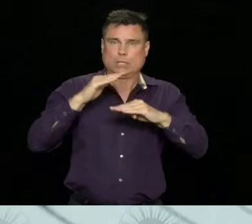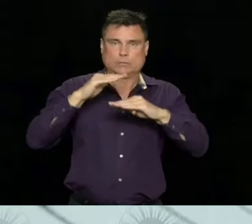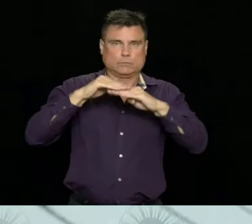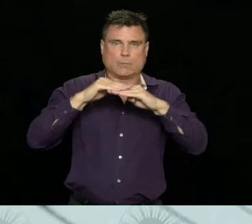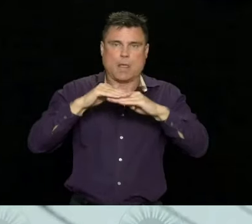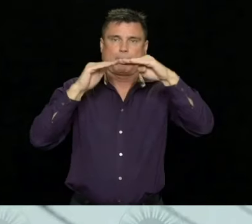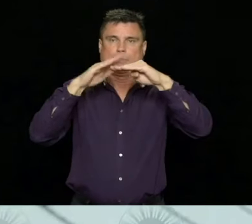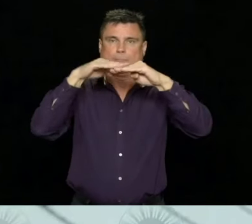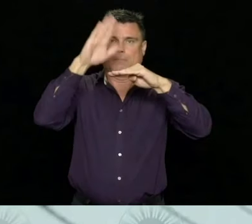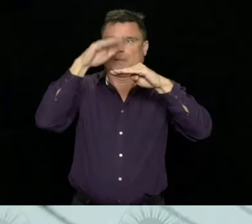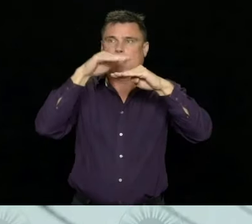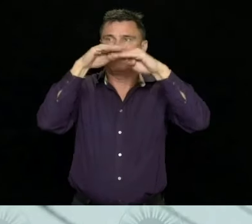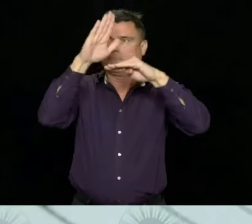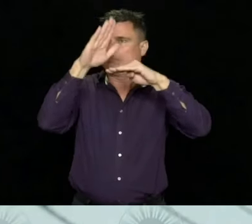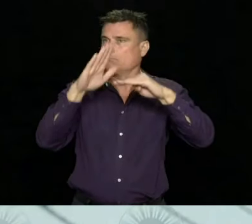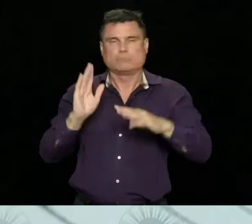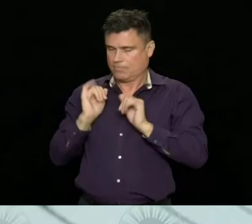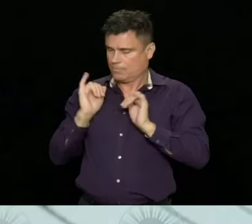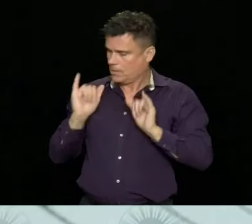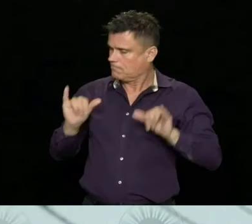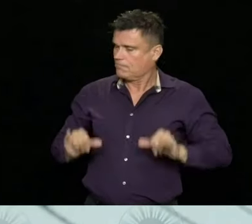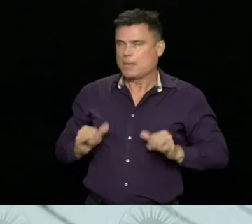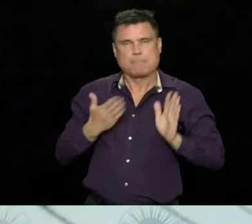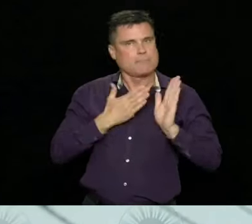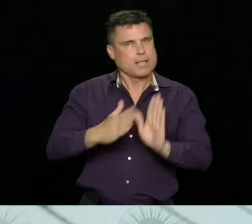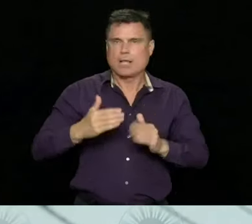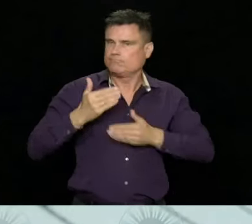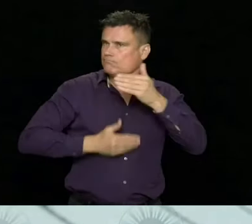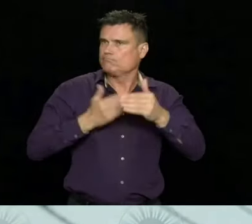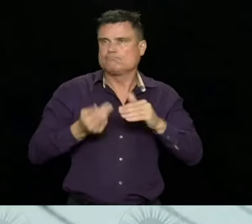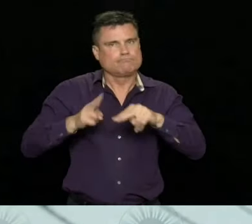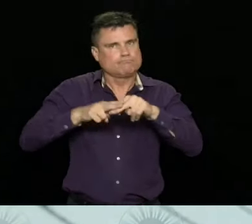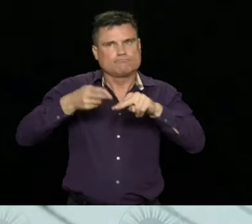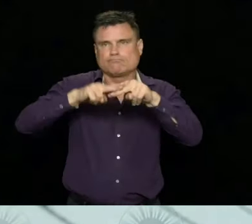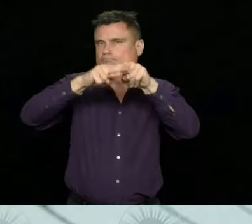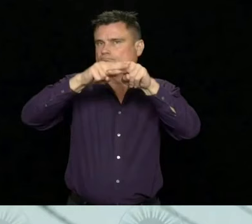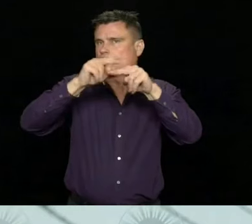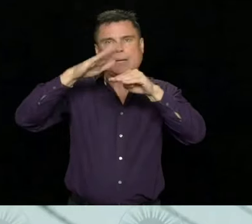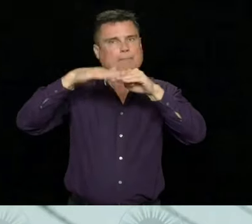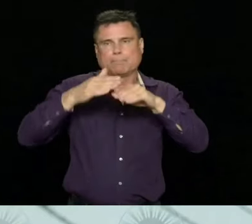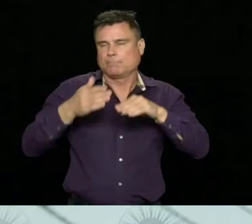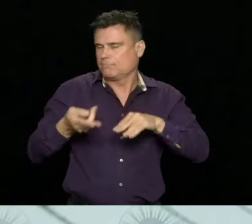1st. Thank you. The next question is from Pooja Sekho, Red FM.